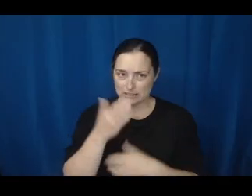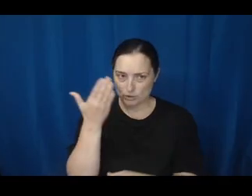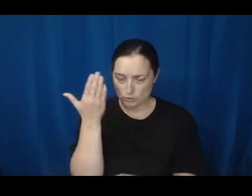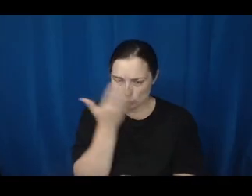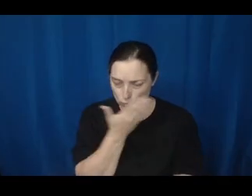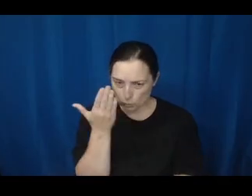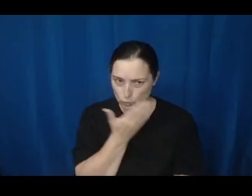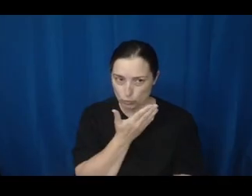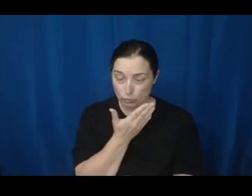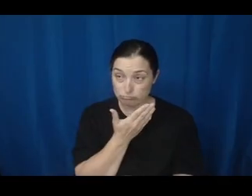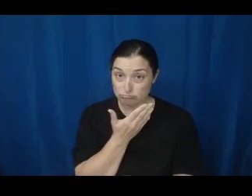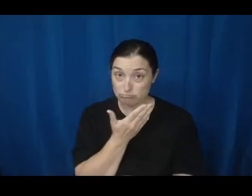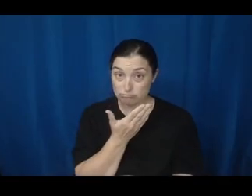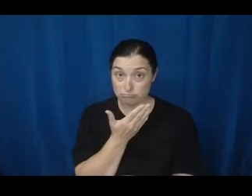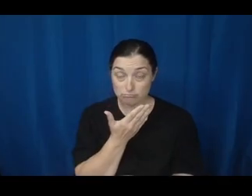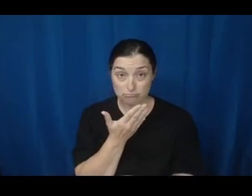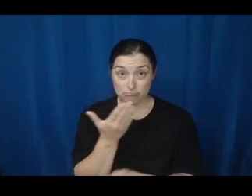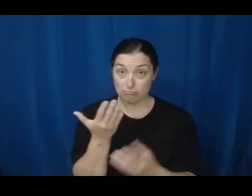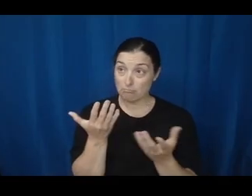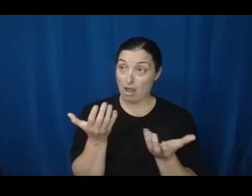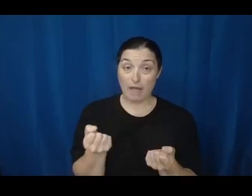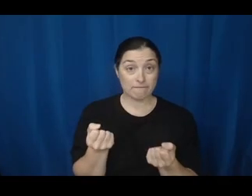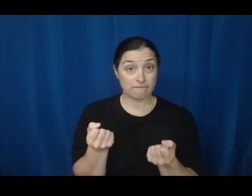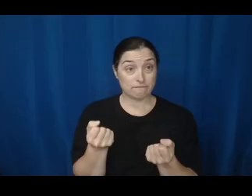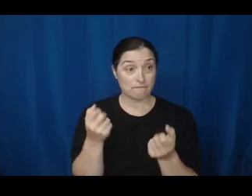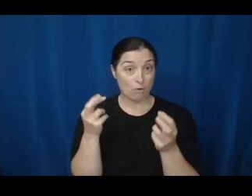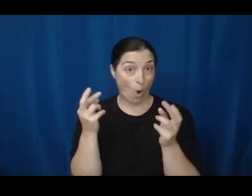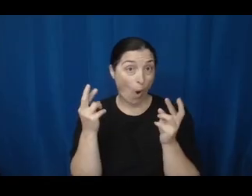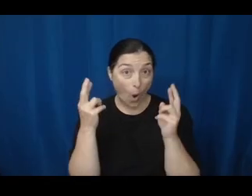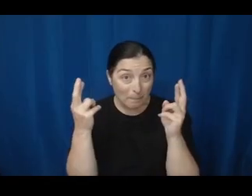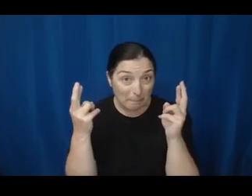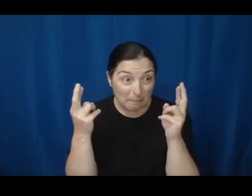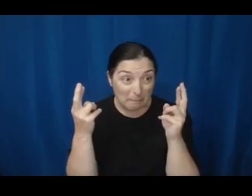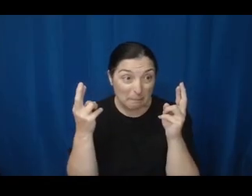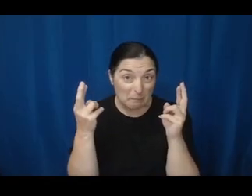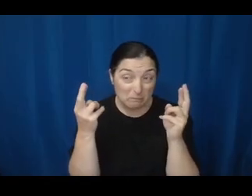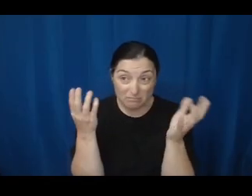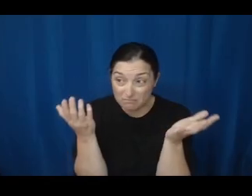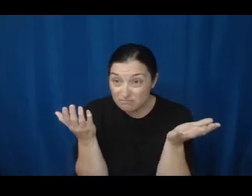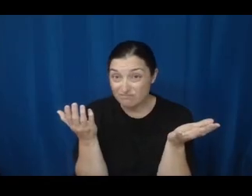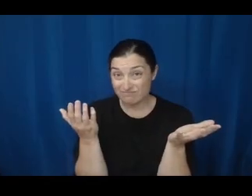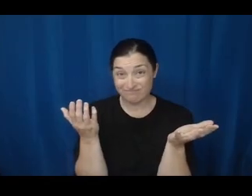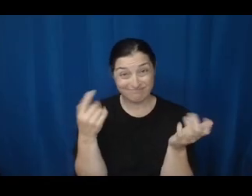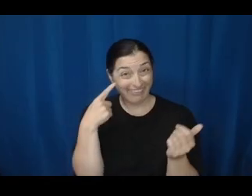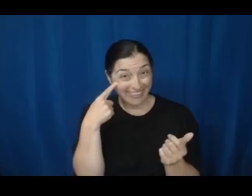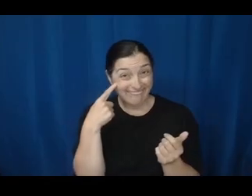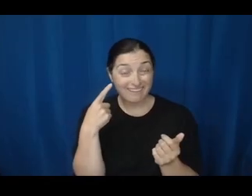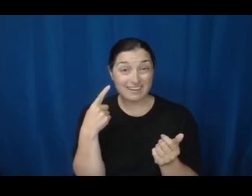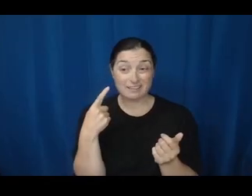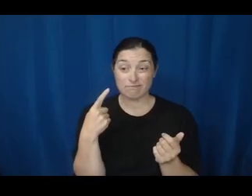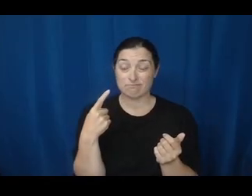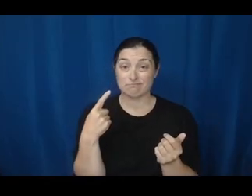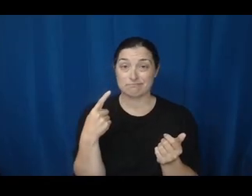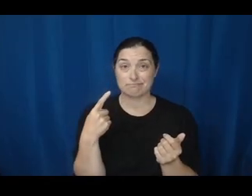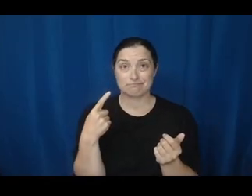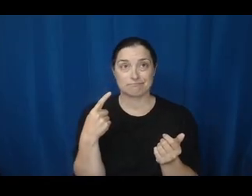Do we have hope? Is this because I use the word time of hope here. Do you see that this is a